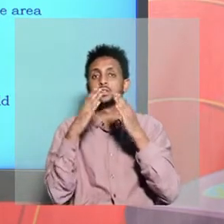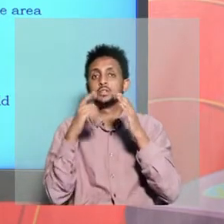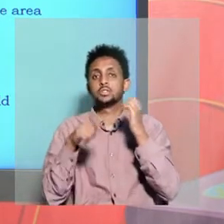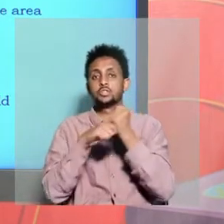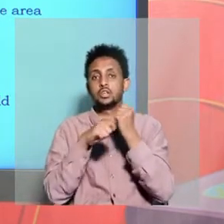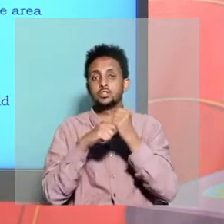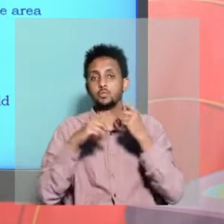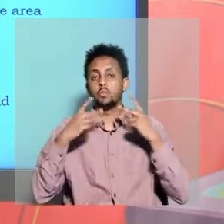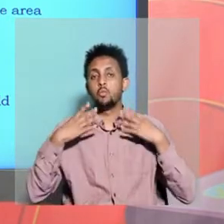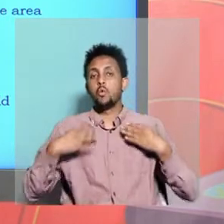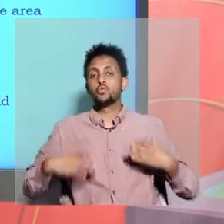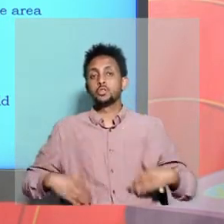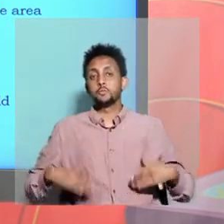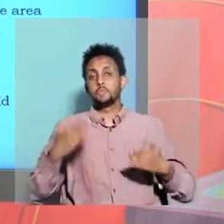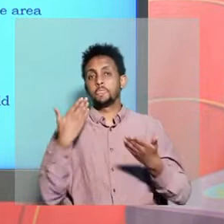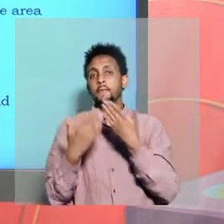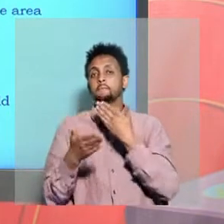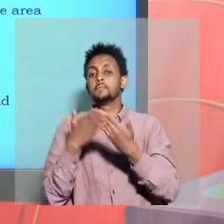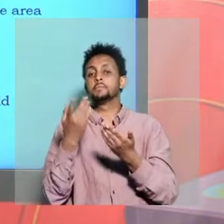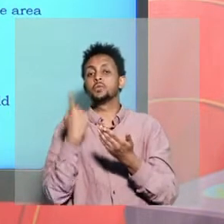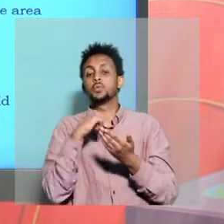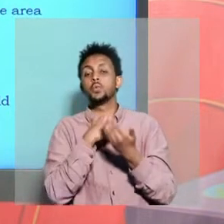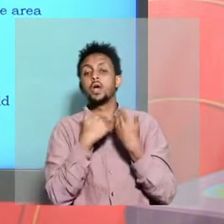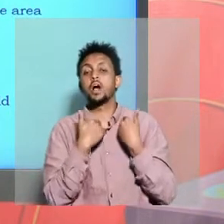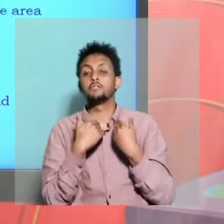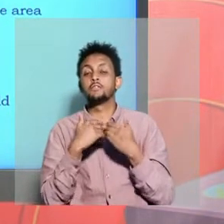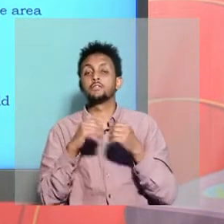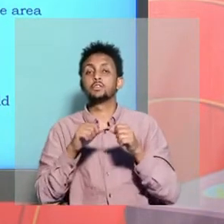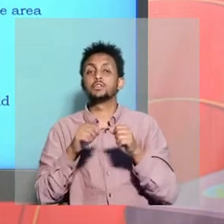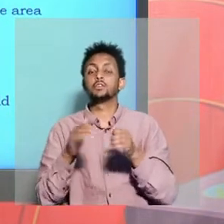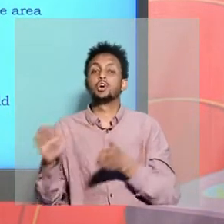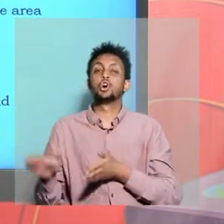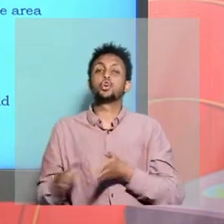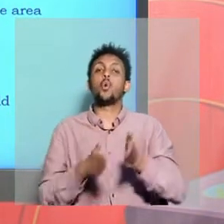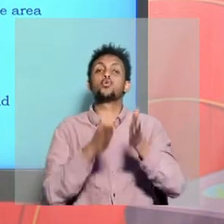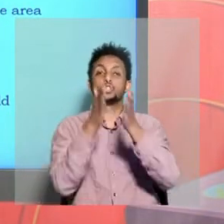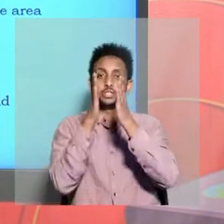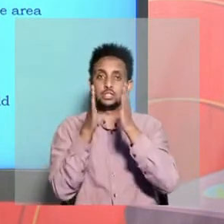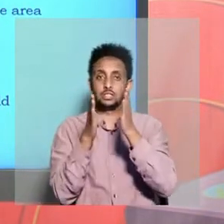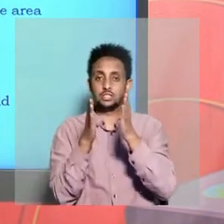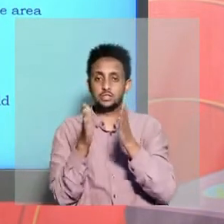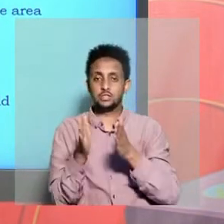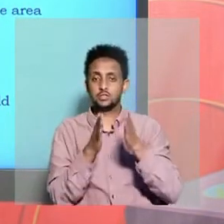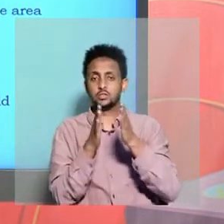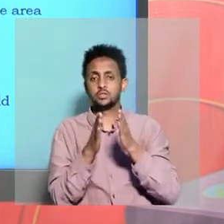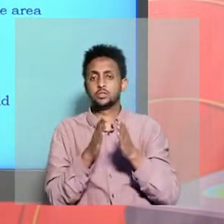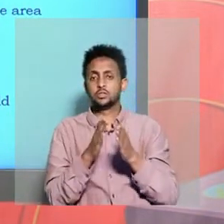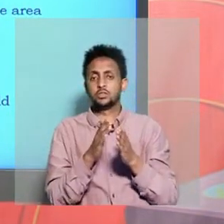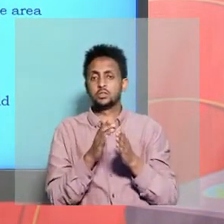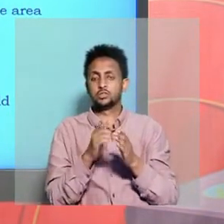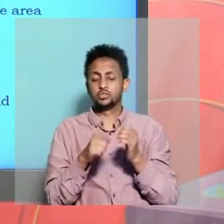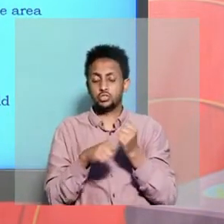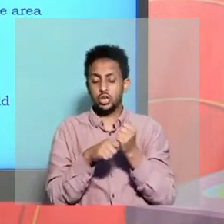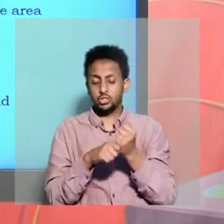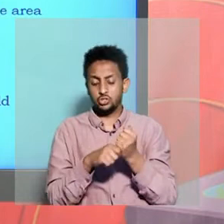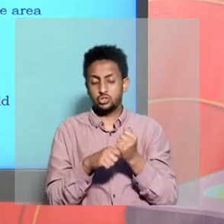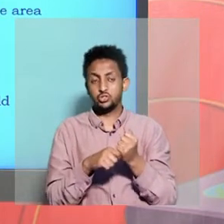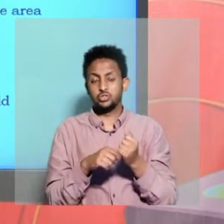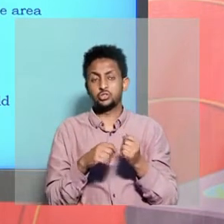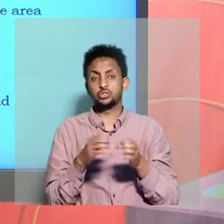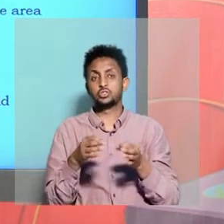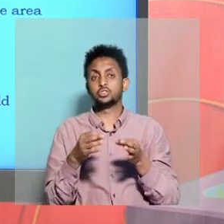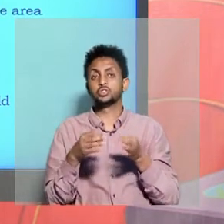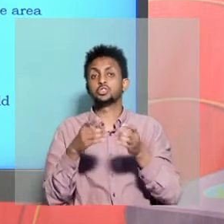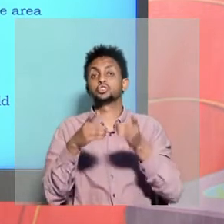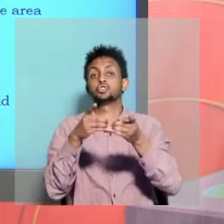on different bodies? It might be you have a rod, and you might have a uniform charge distribution on a rod. You might